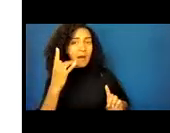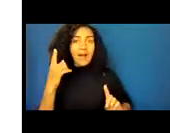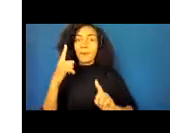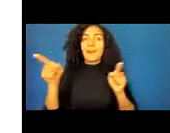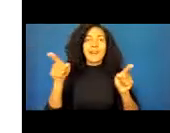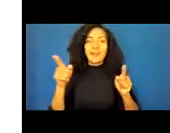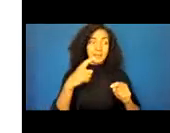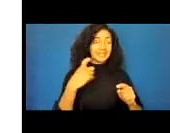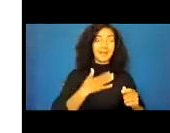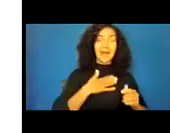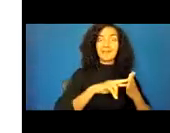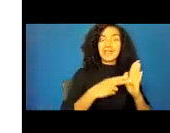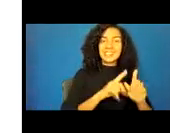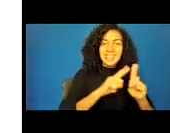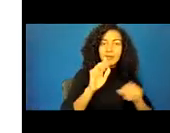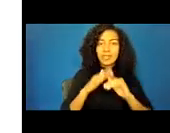meanings.